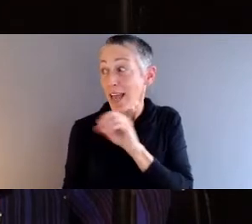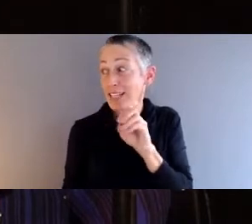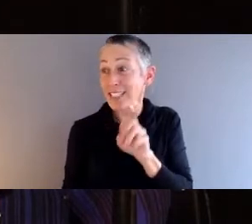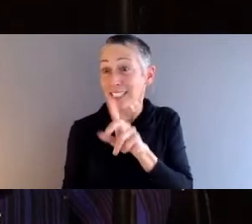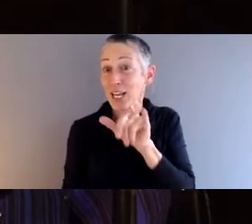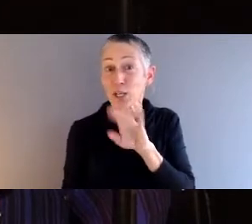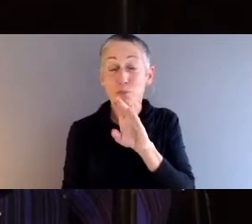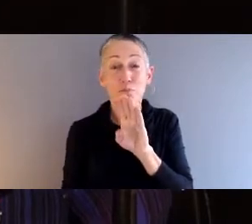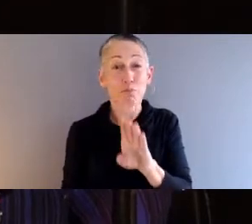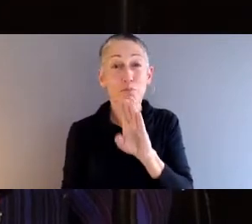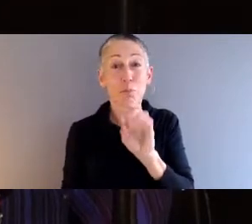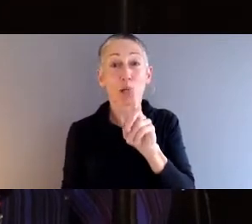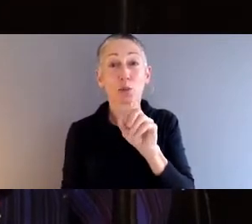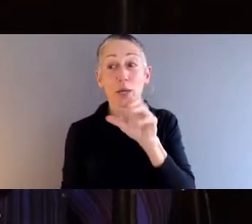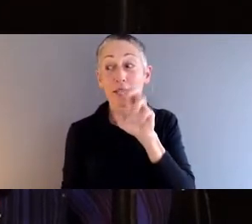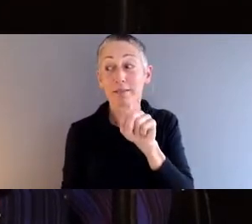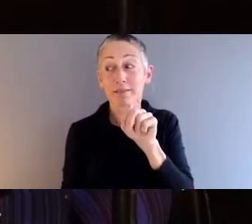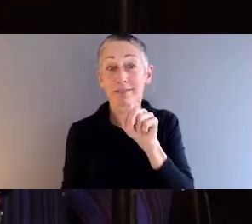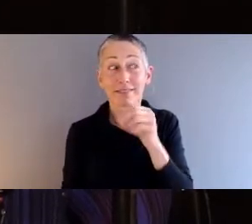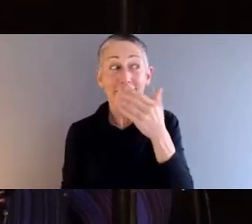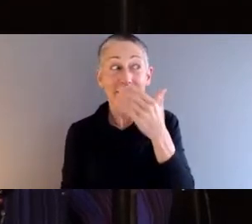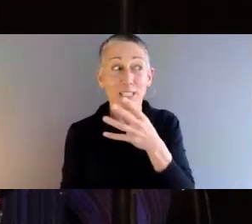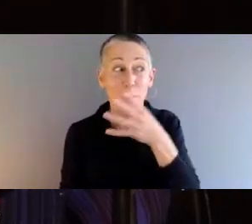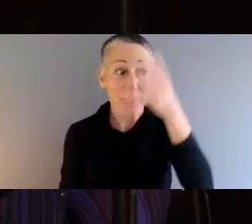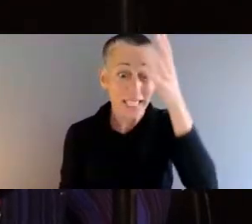Thanks, Mom and Dad.